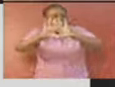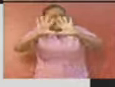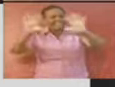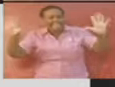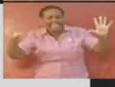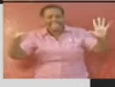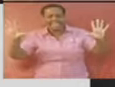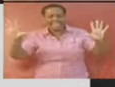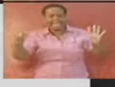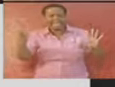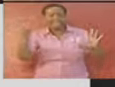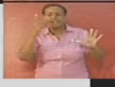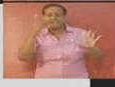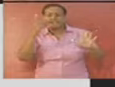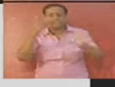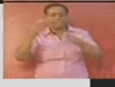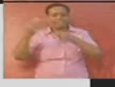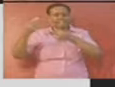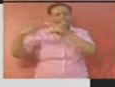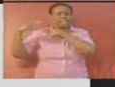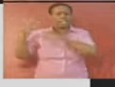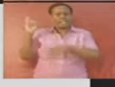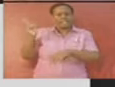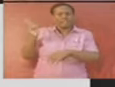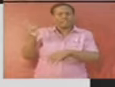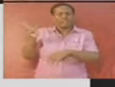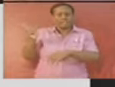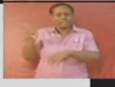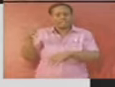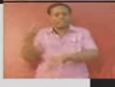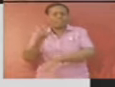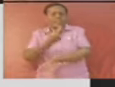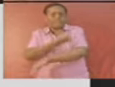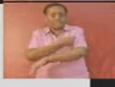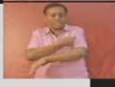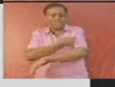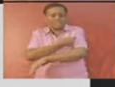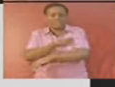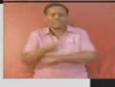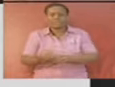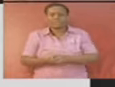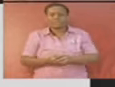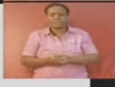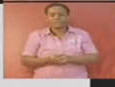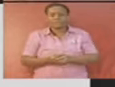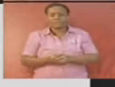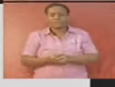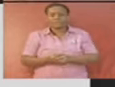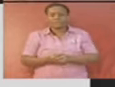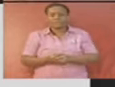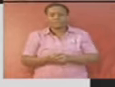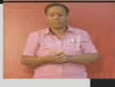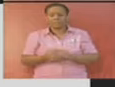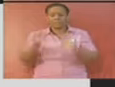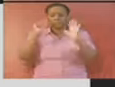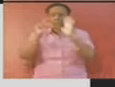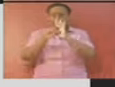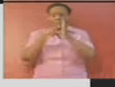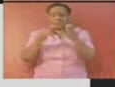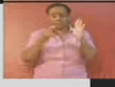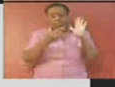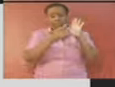vaccines, and where we are at in terms of vaccines as it relates to COVID-19. So if I could have the first slide. So by way of